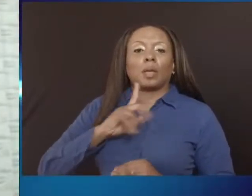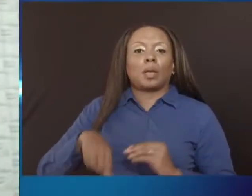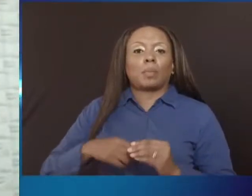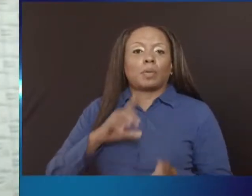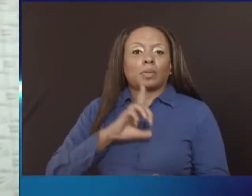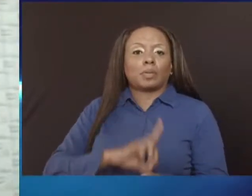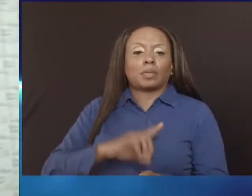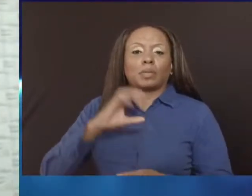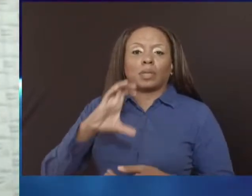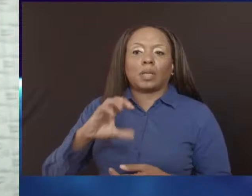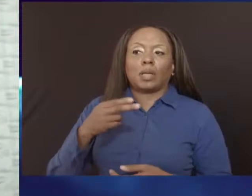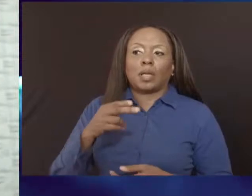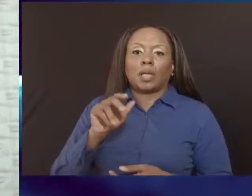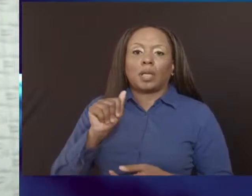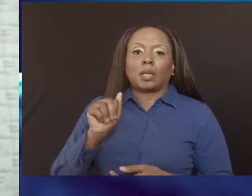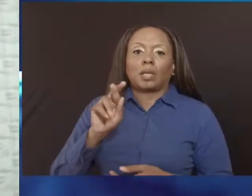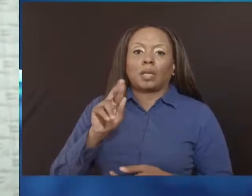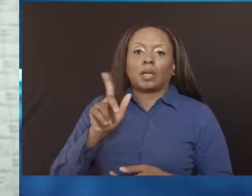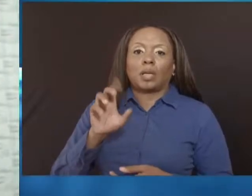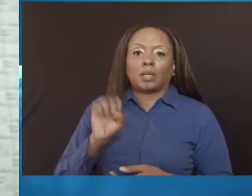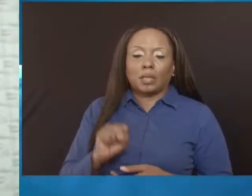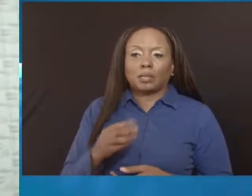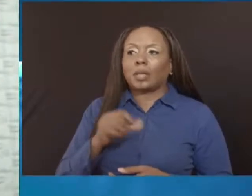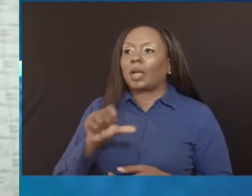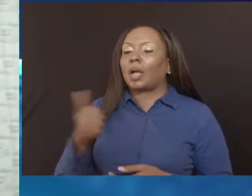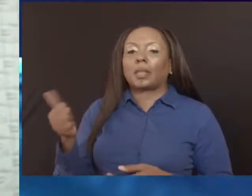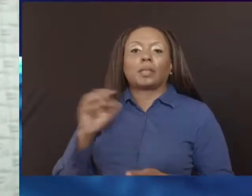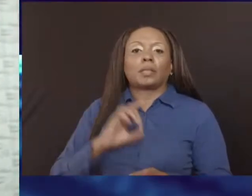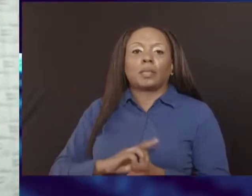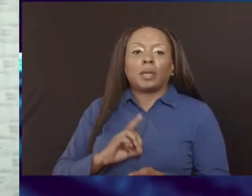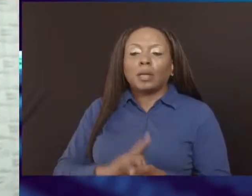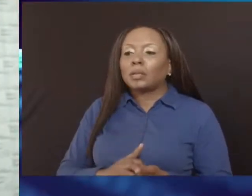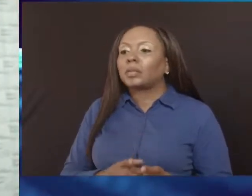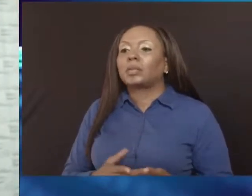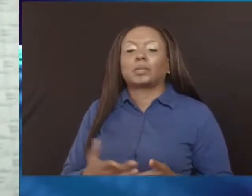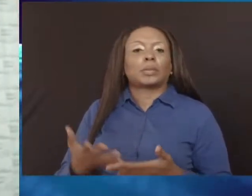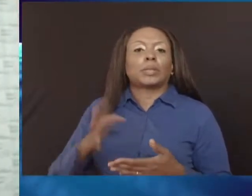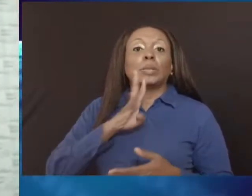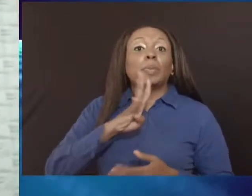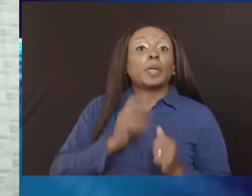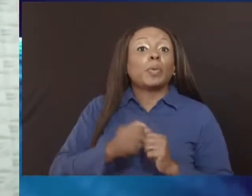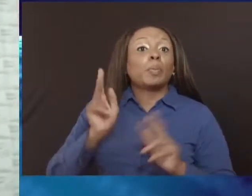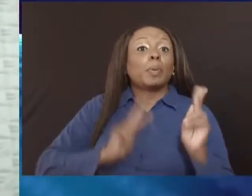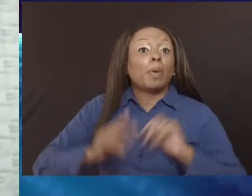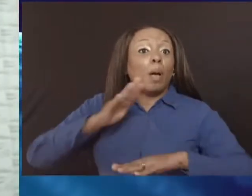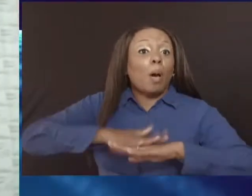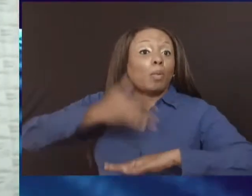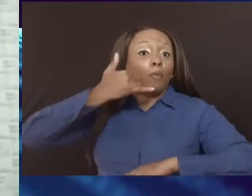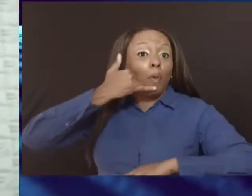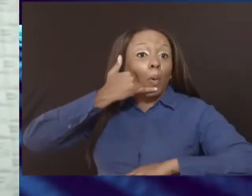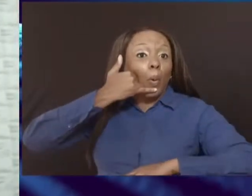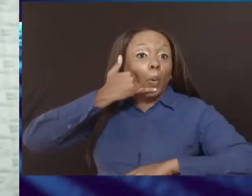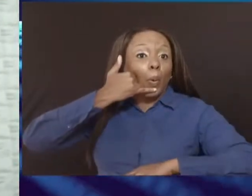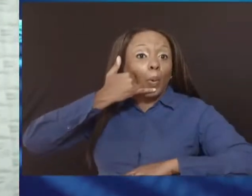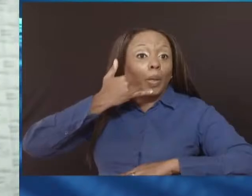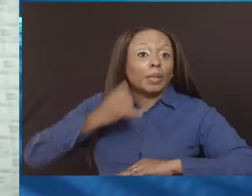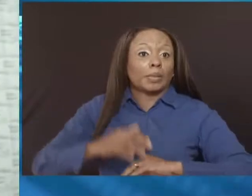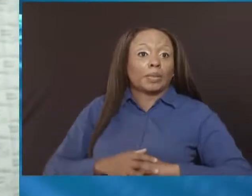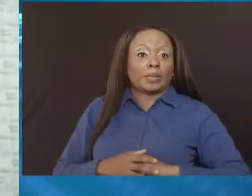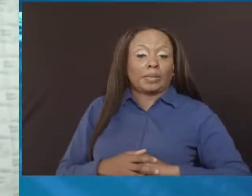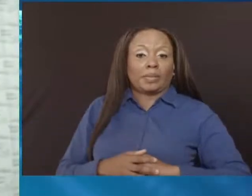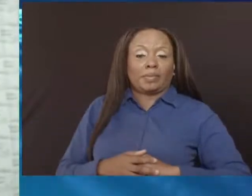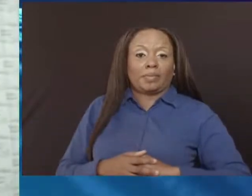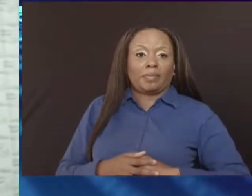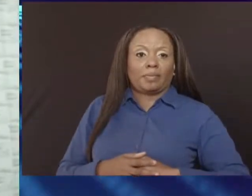doing perhaps maybe some tele-checks. Now, if individuals refuse to give their